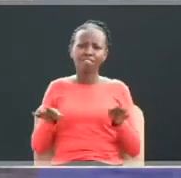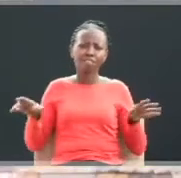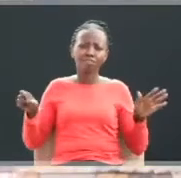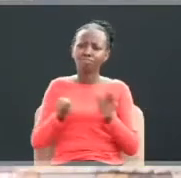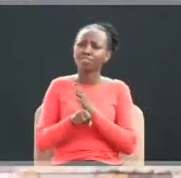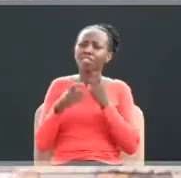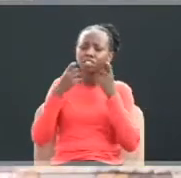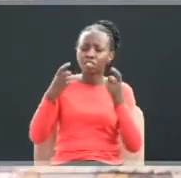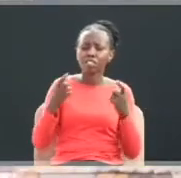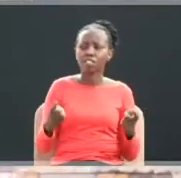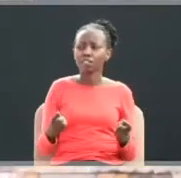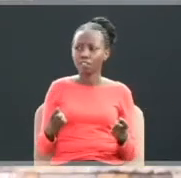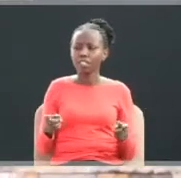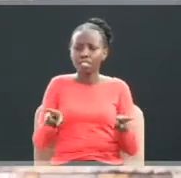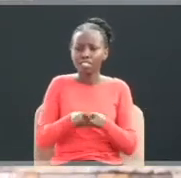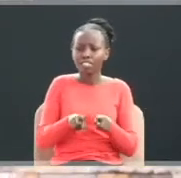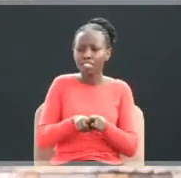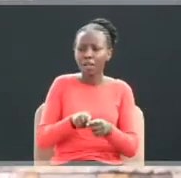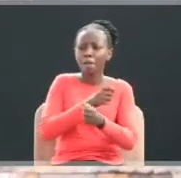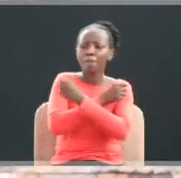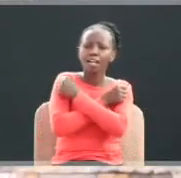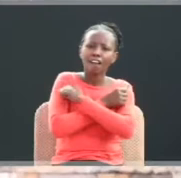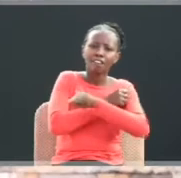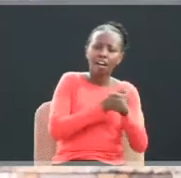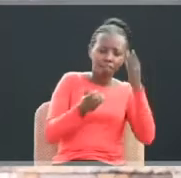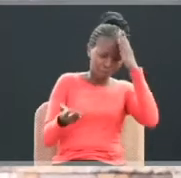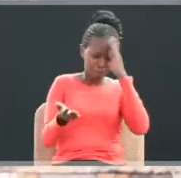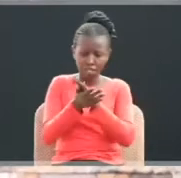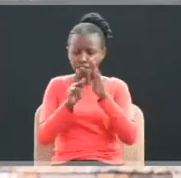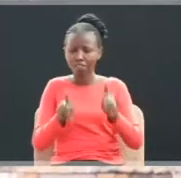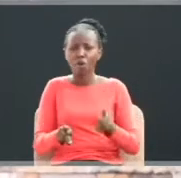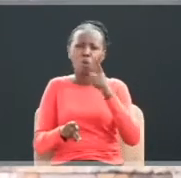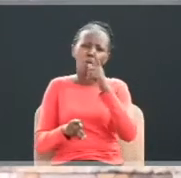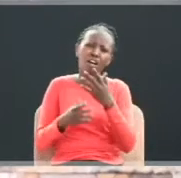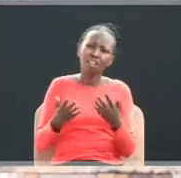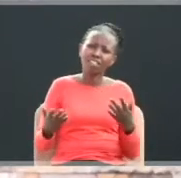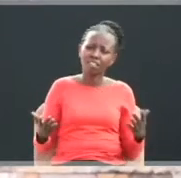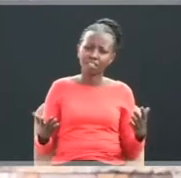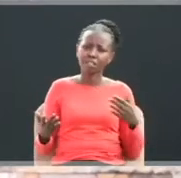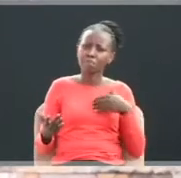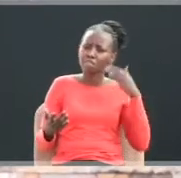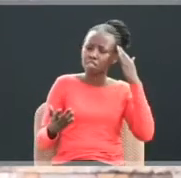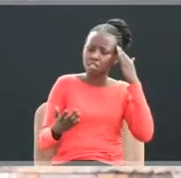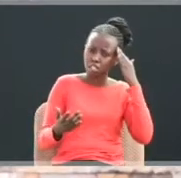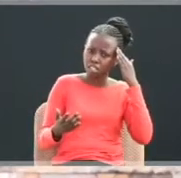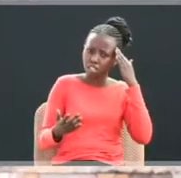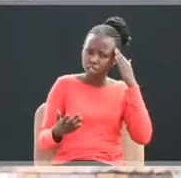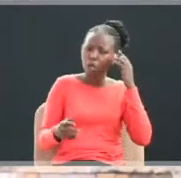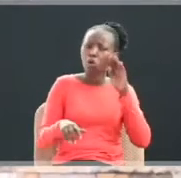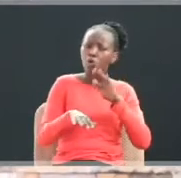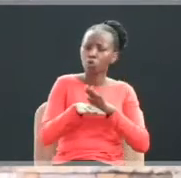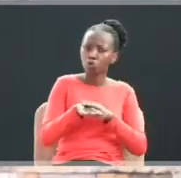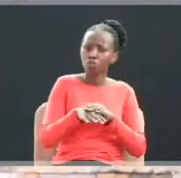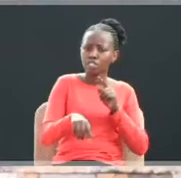Commitment for fellow believers, loving fellow believers. One of the things that I have thought is very interesting in the battles